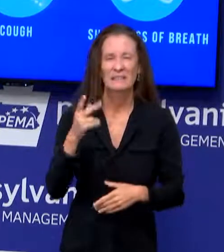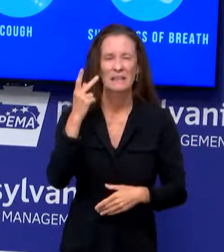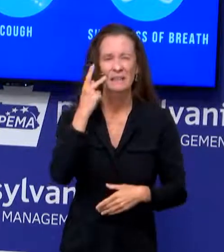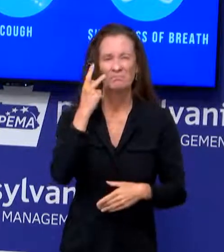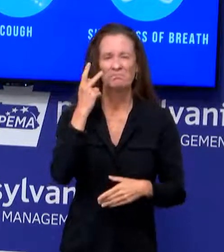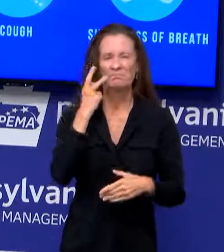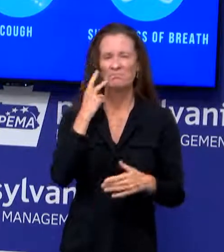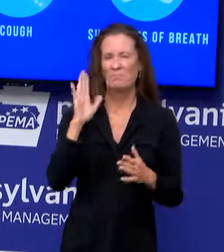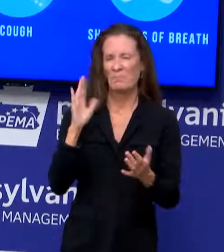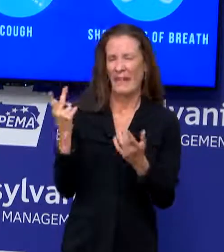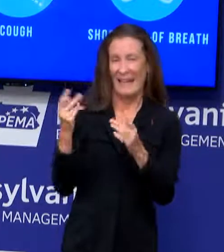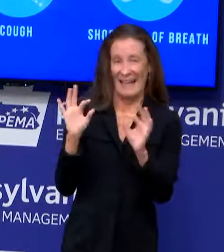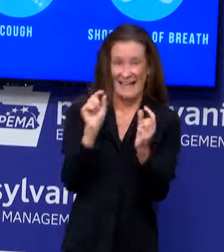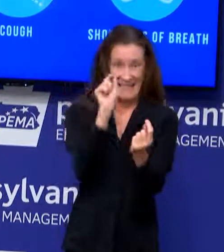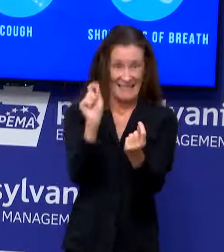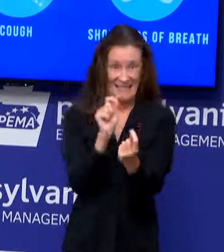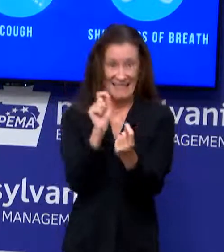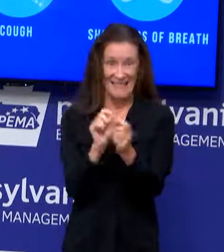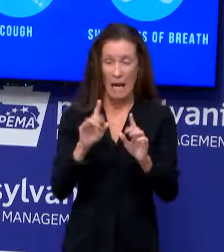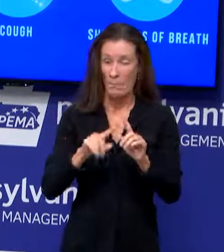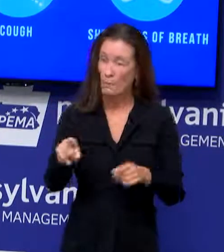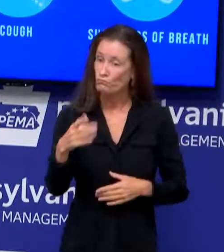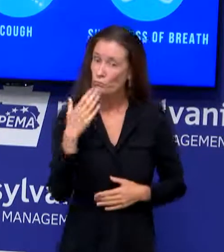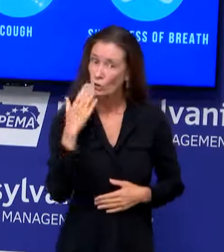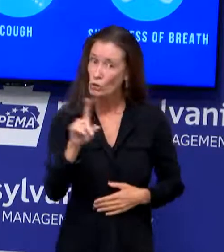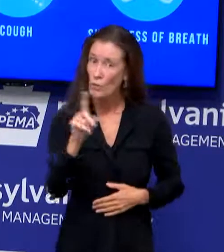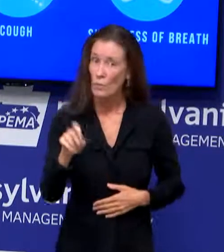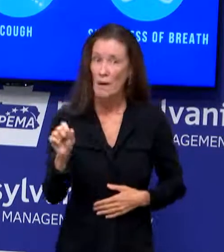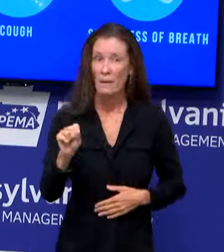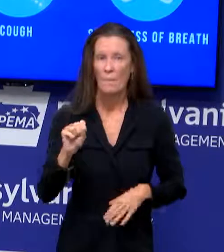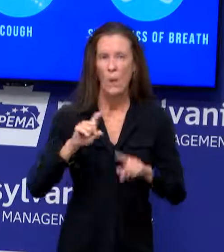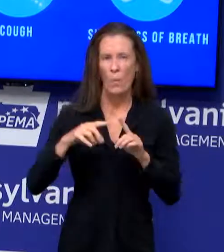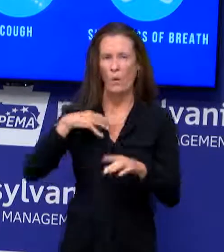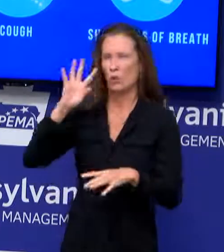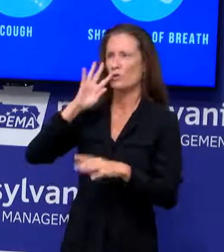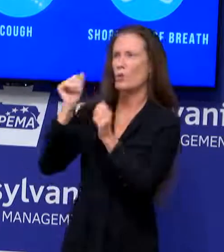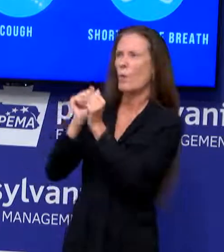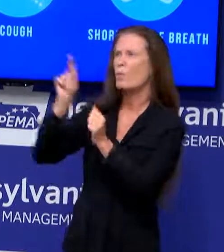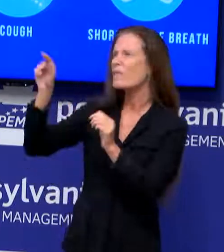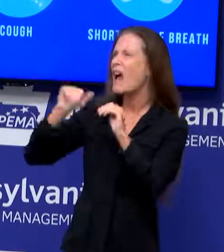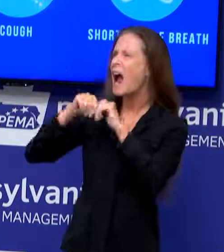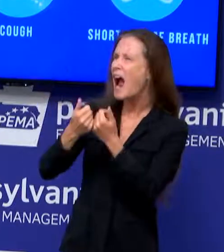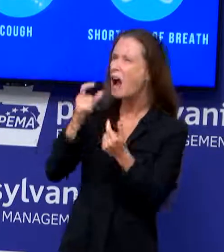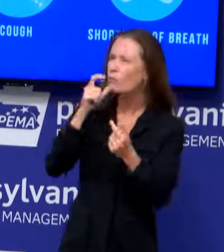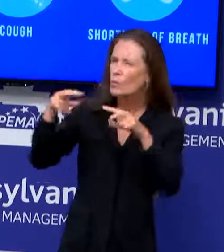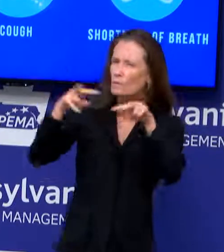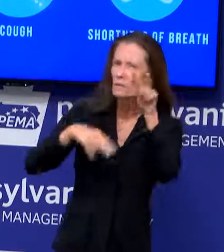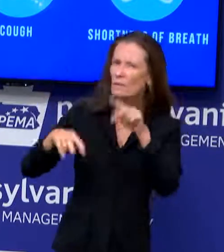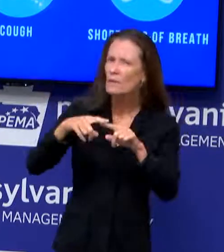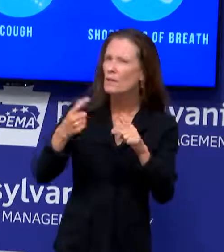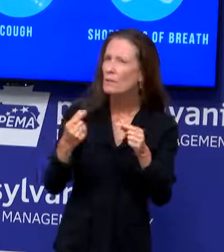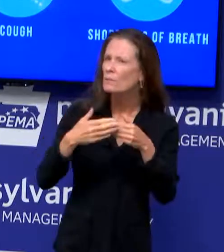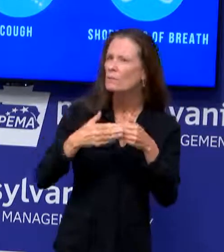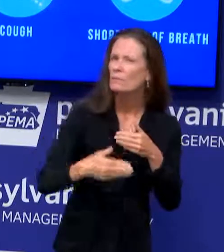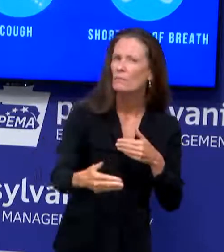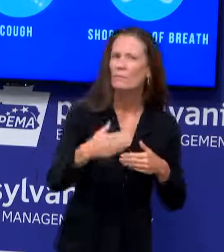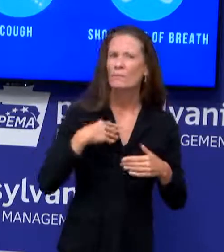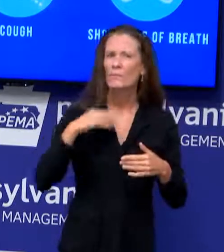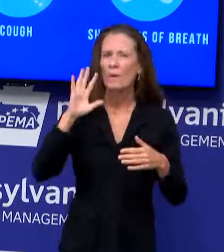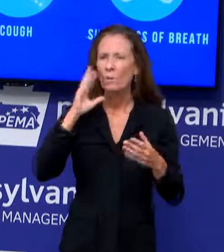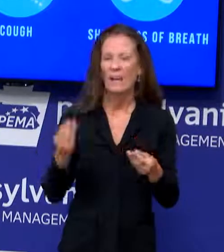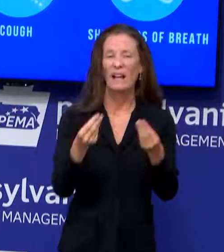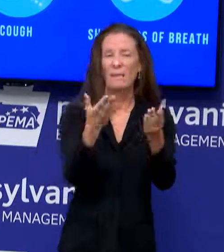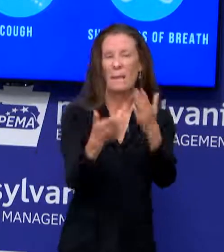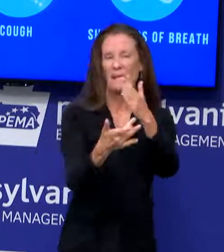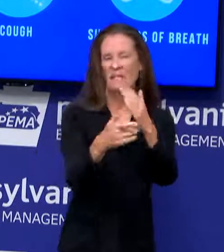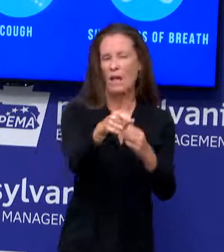I think it's a really good question, and so Nate can talk to our team and get you some of those specifics about the technology of it. Yeah.